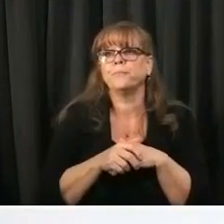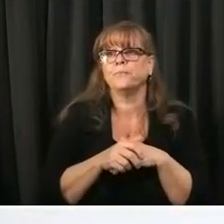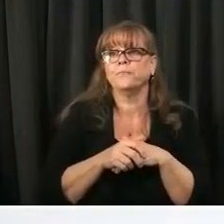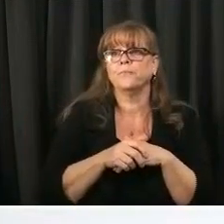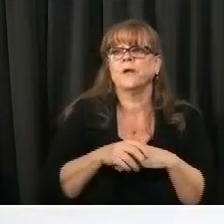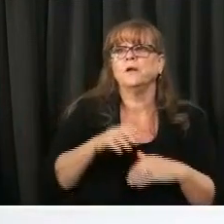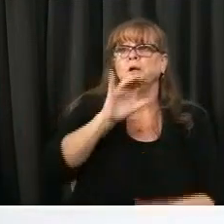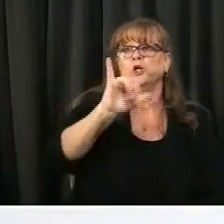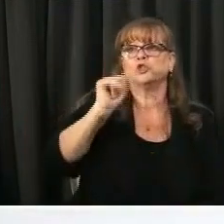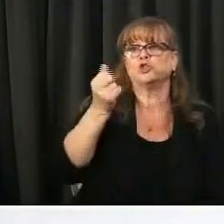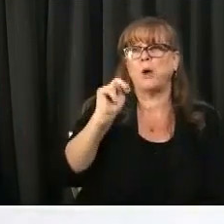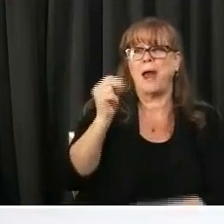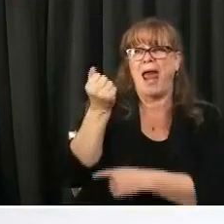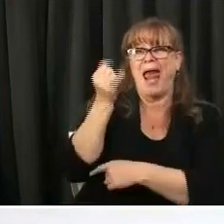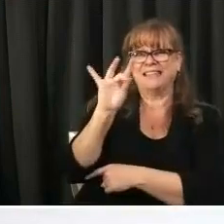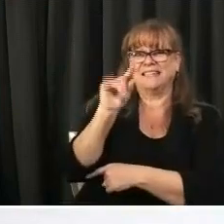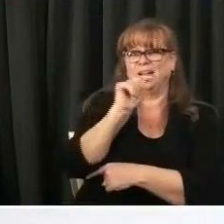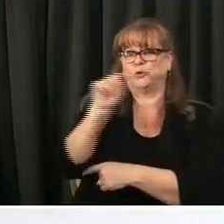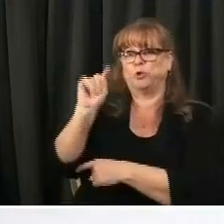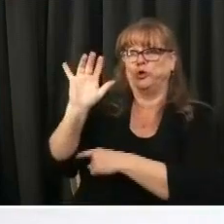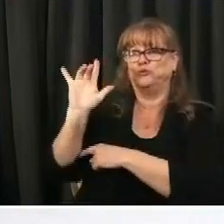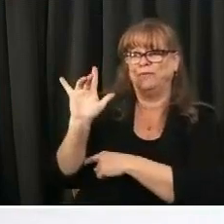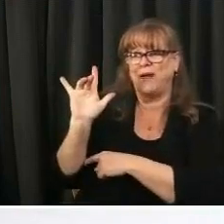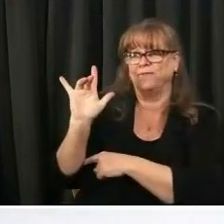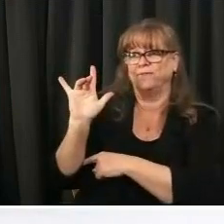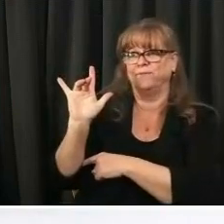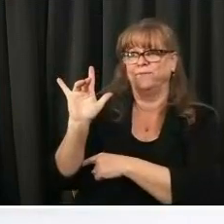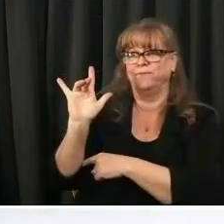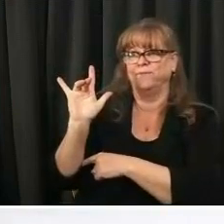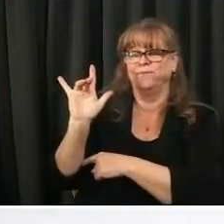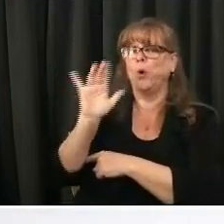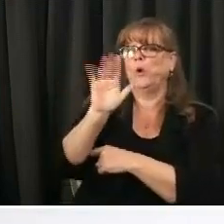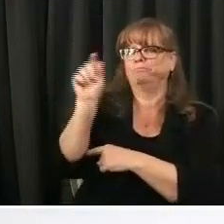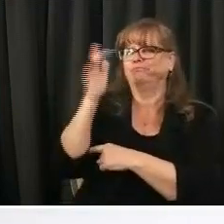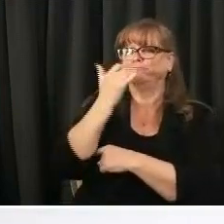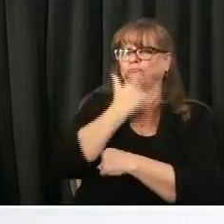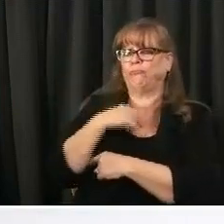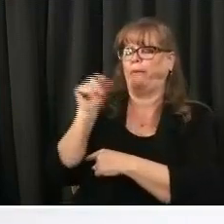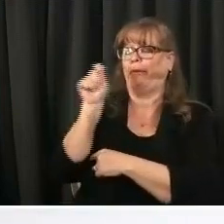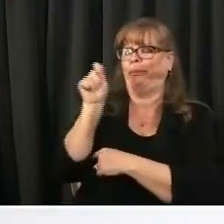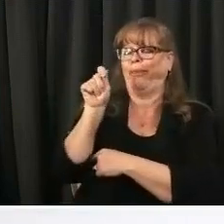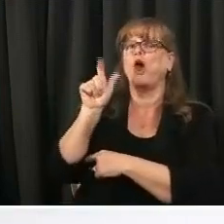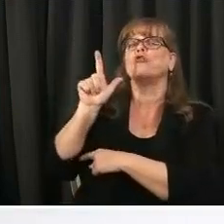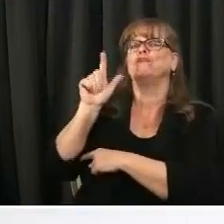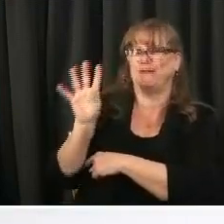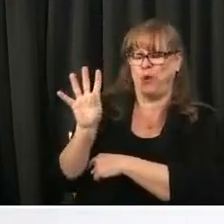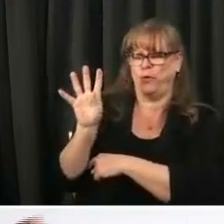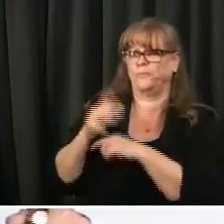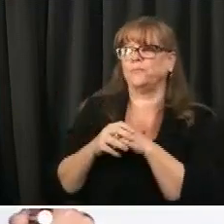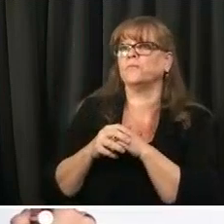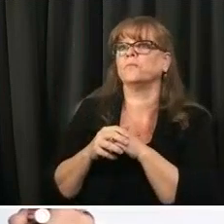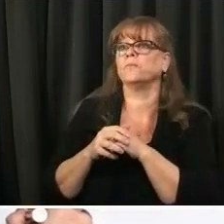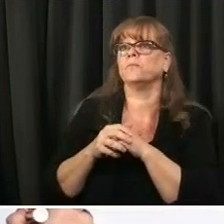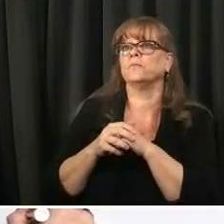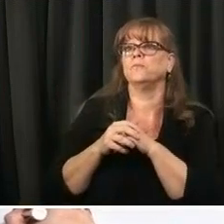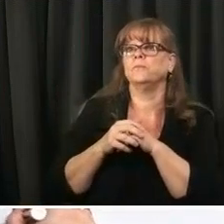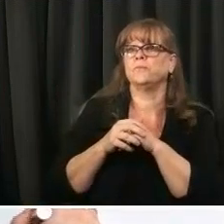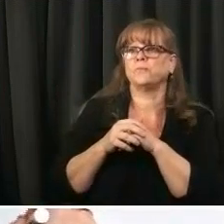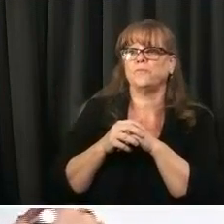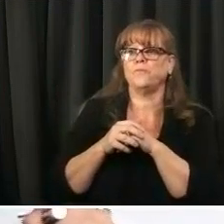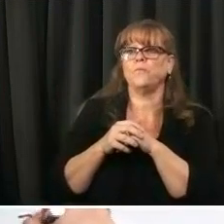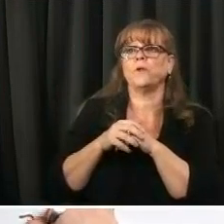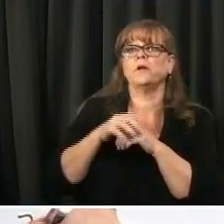January 18th to 25th, 24th. We know very well what we're going to get this week, next week for next week. They have